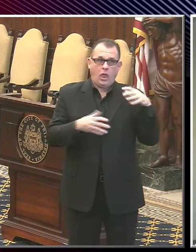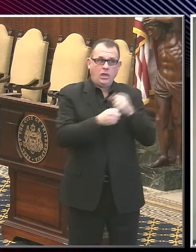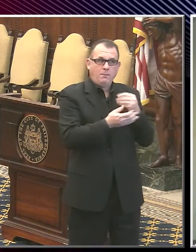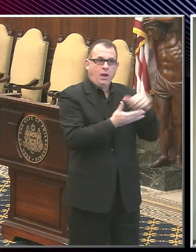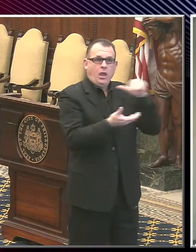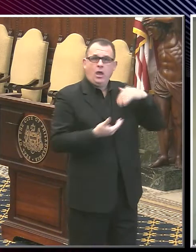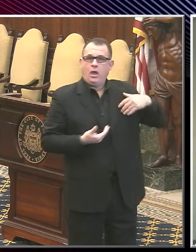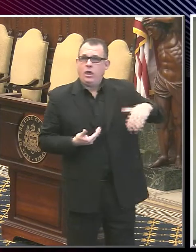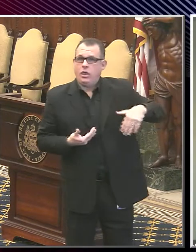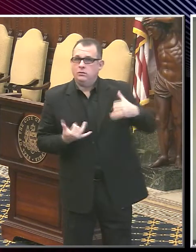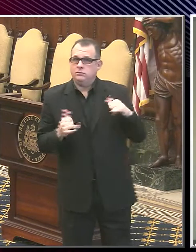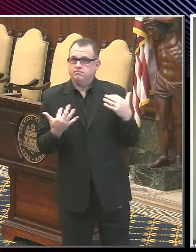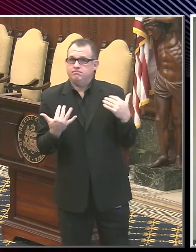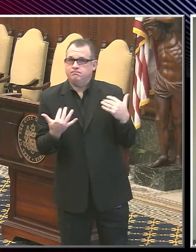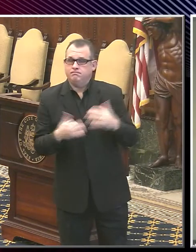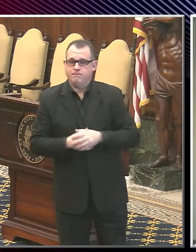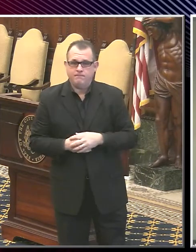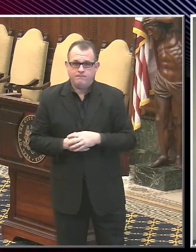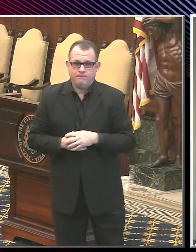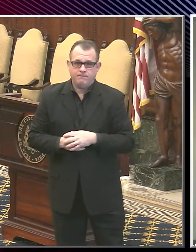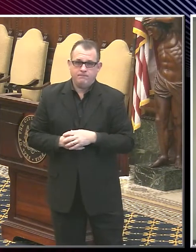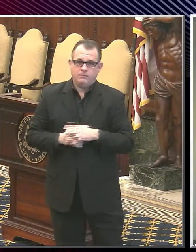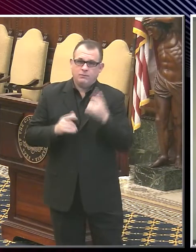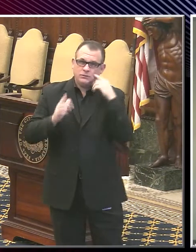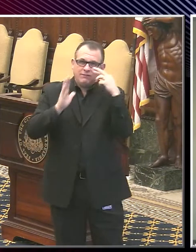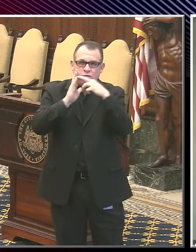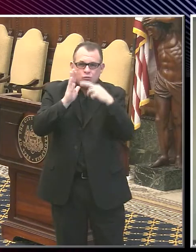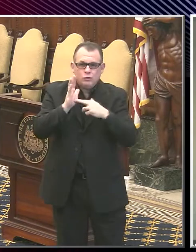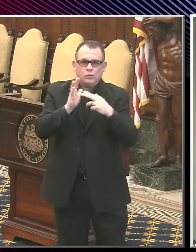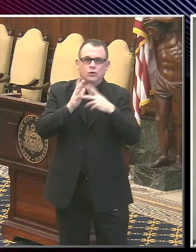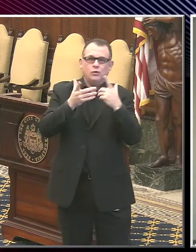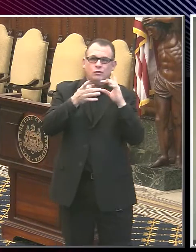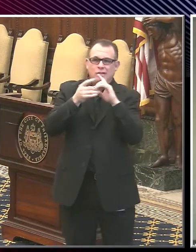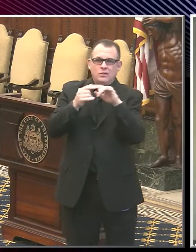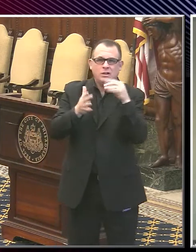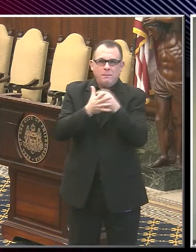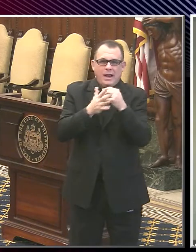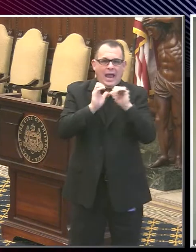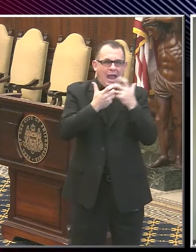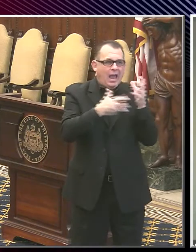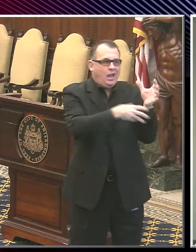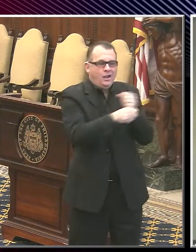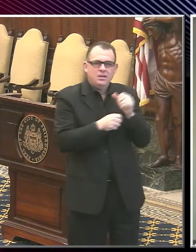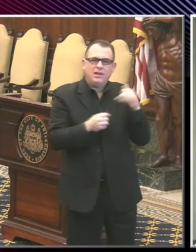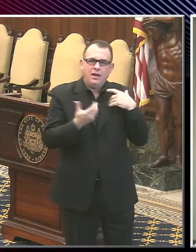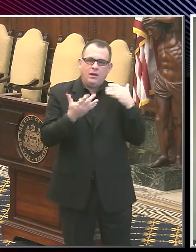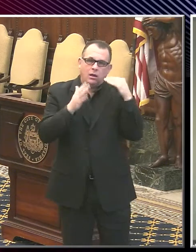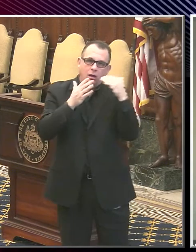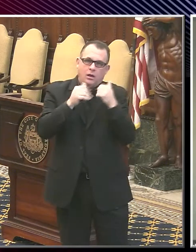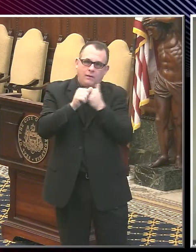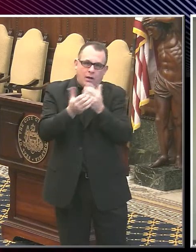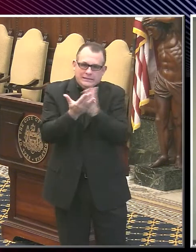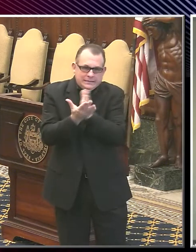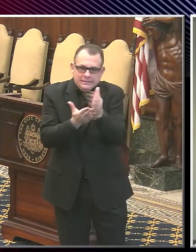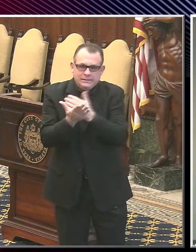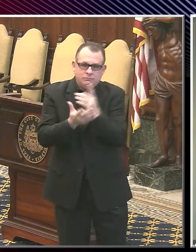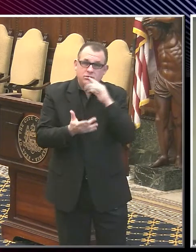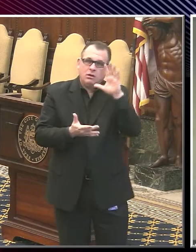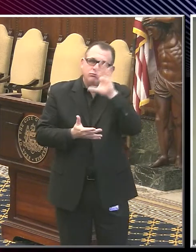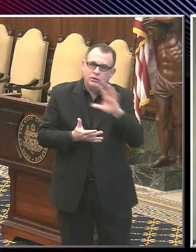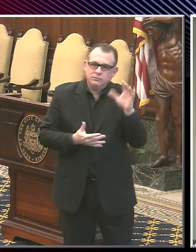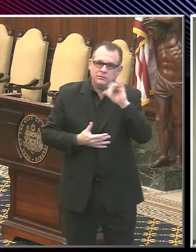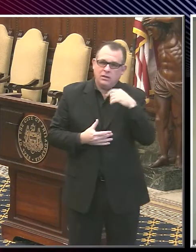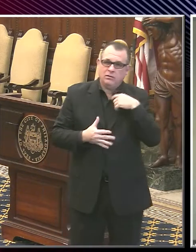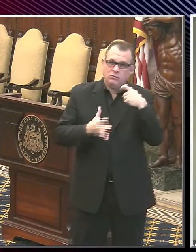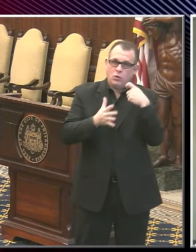yet. We don't know what strings are tied to that, what requirements are attached to that, but that was the number that's in there. And that's approximately what we